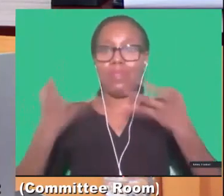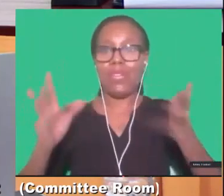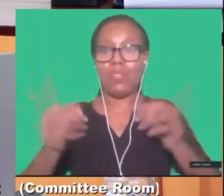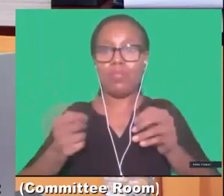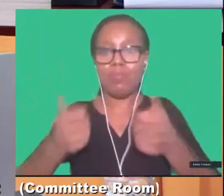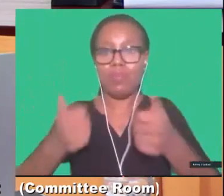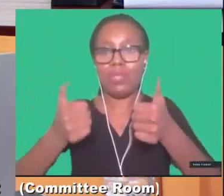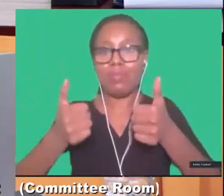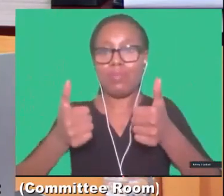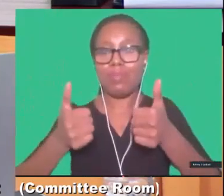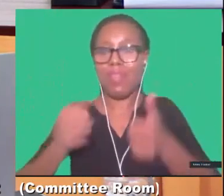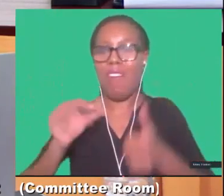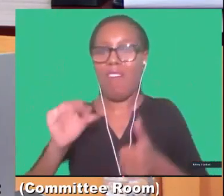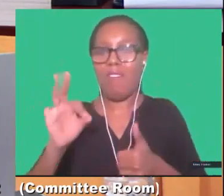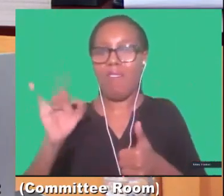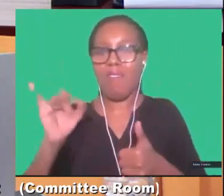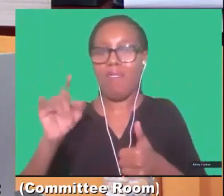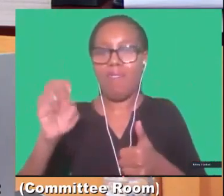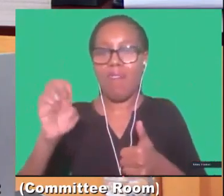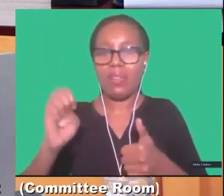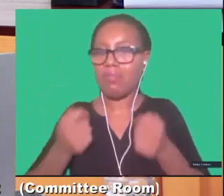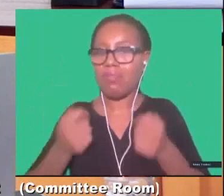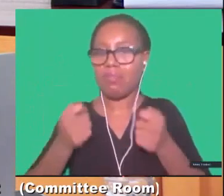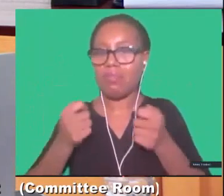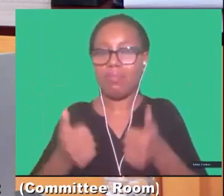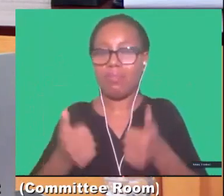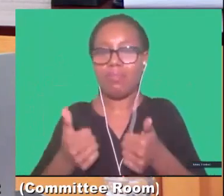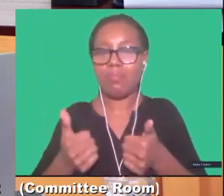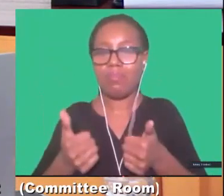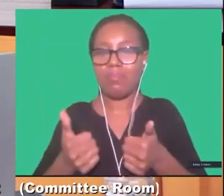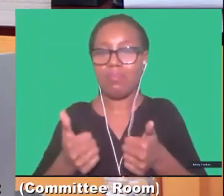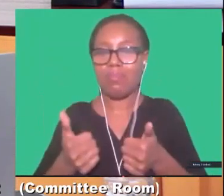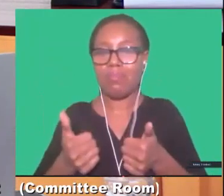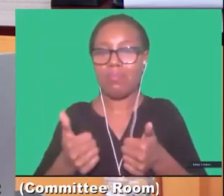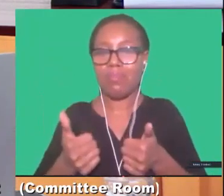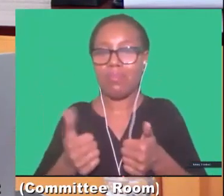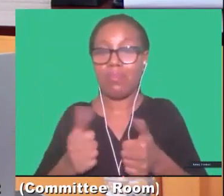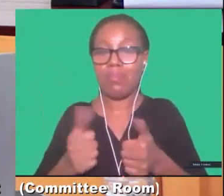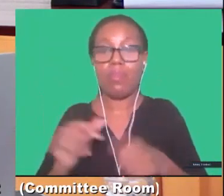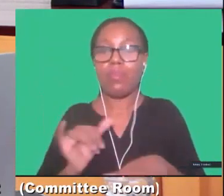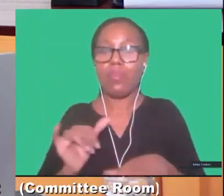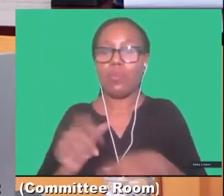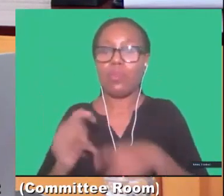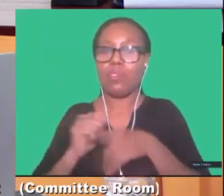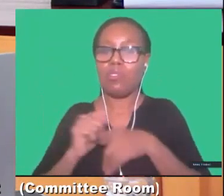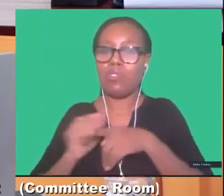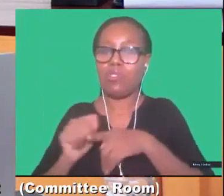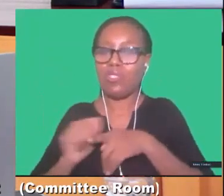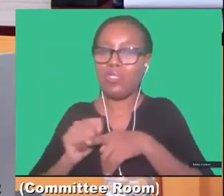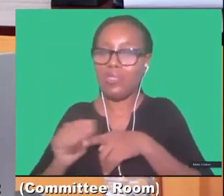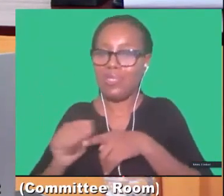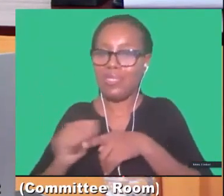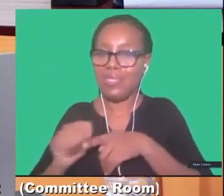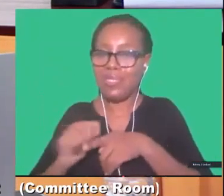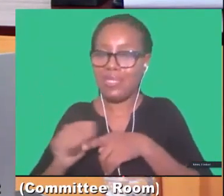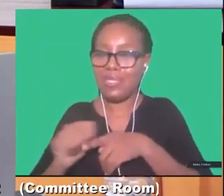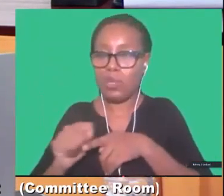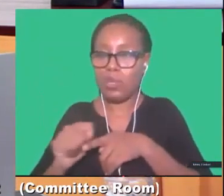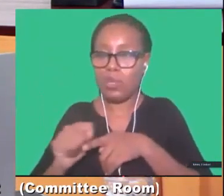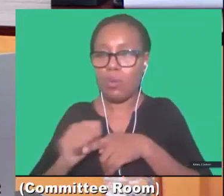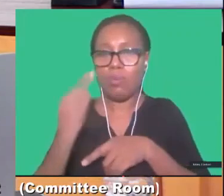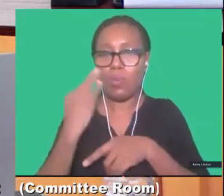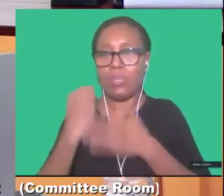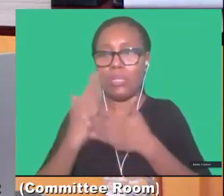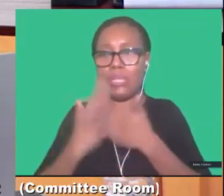addition to the requisite training, etc., we also recognize that there will be persons who may not be au fait